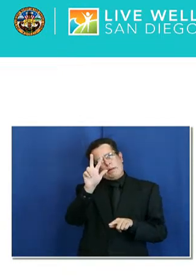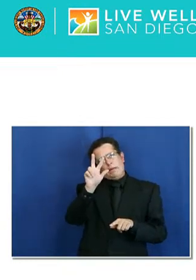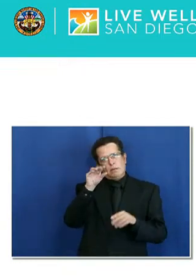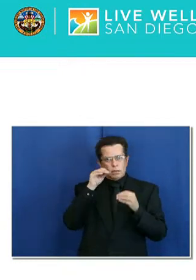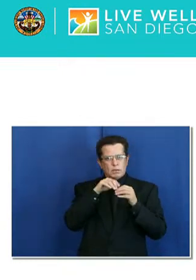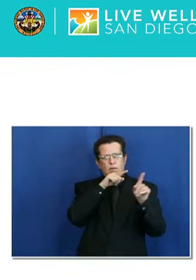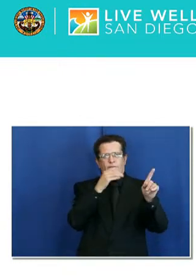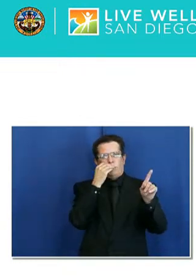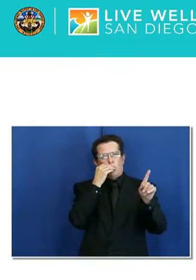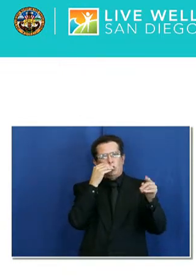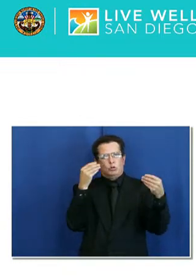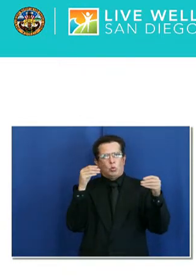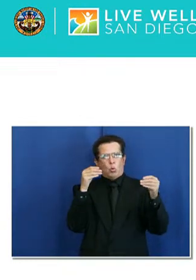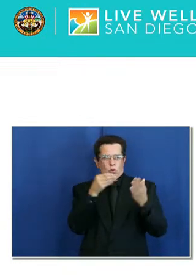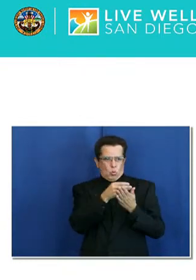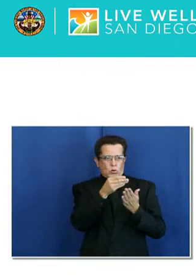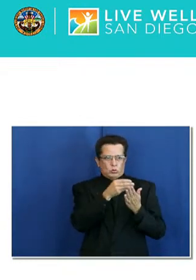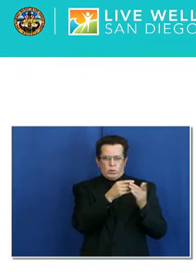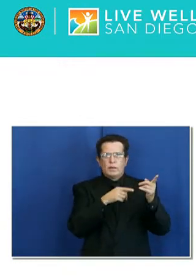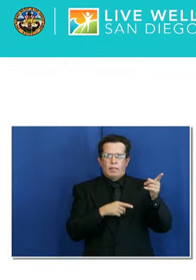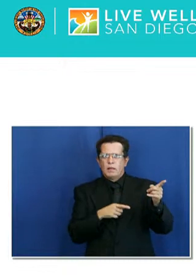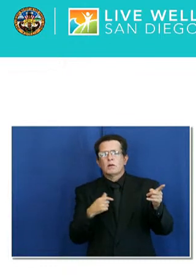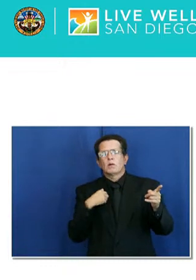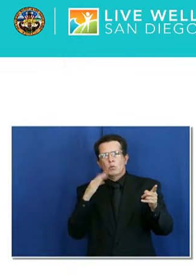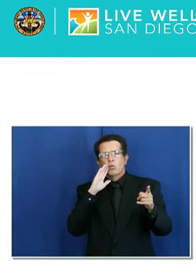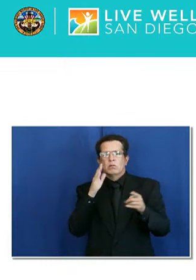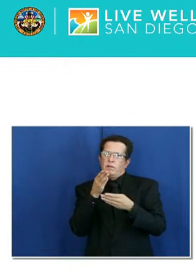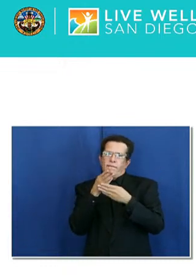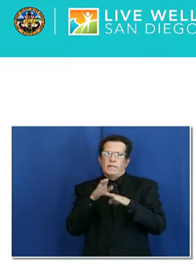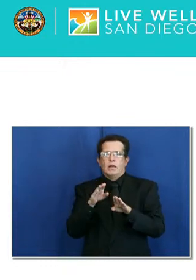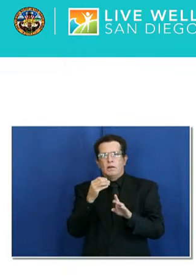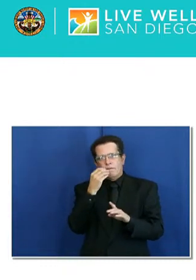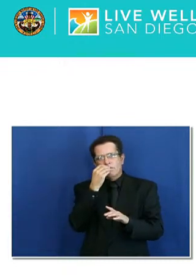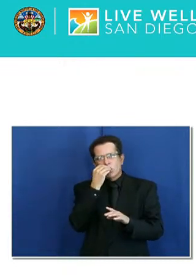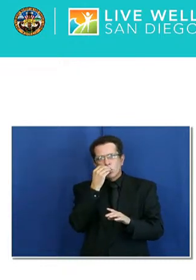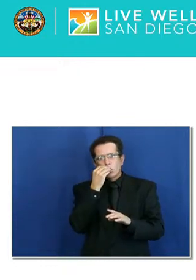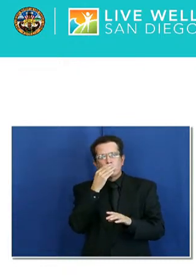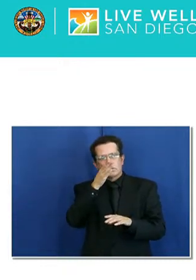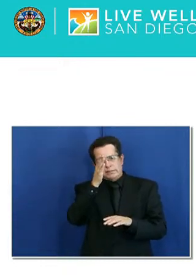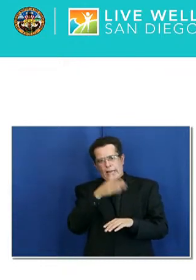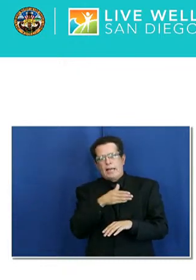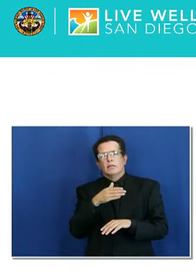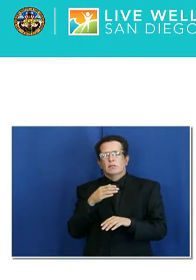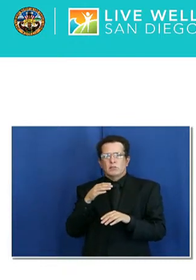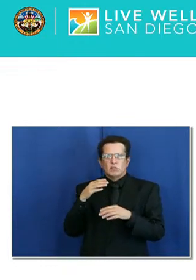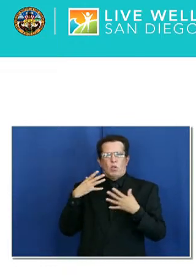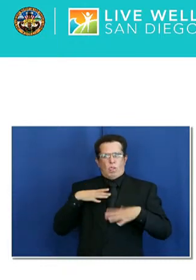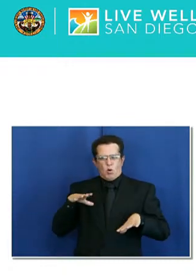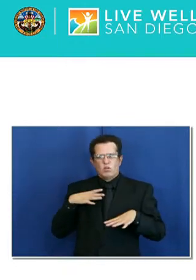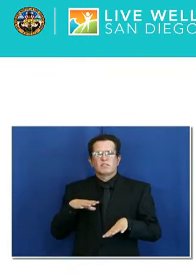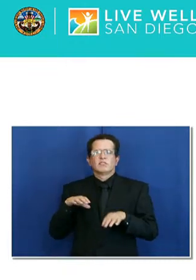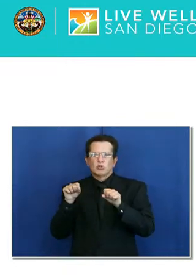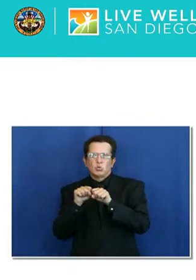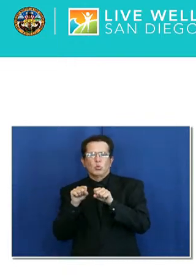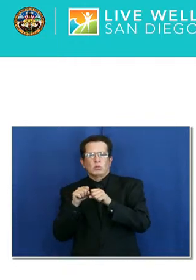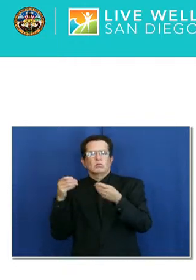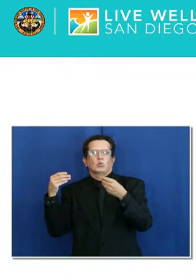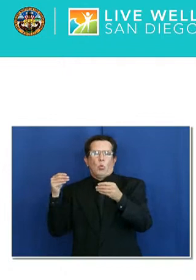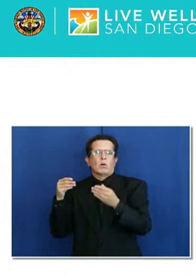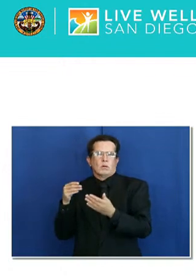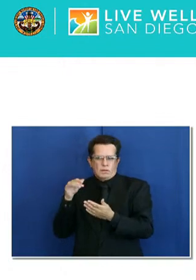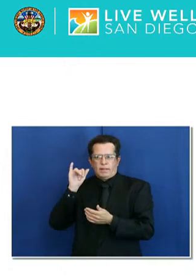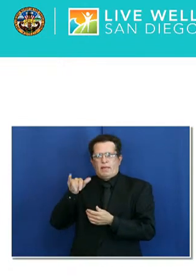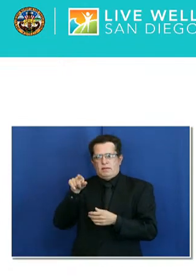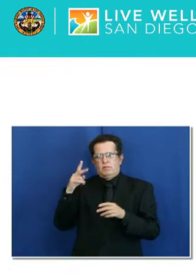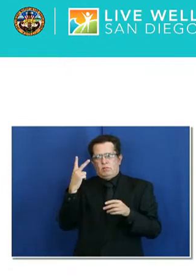outbreaks identified, we will be splitting that into a grocery/retail as we have one of those